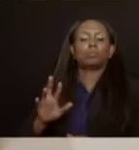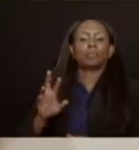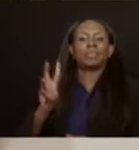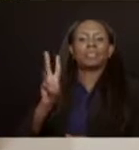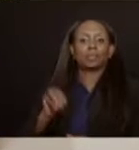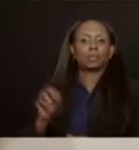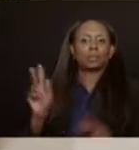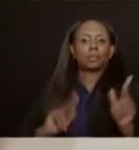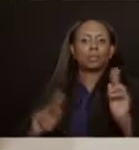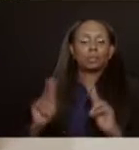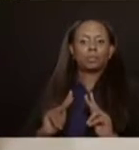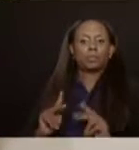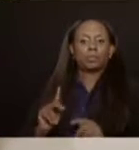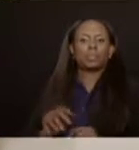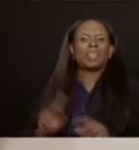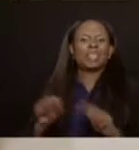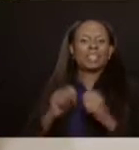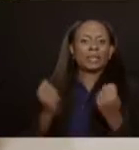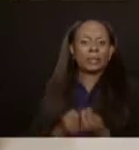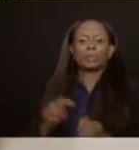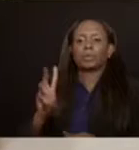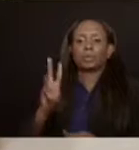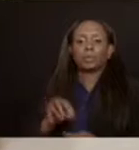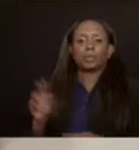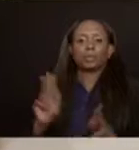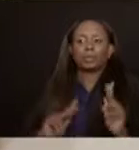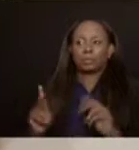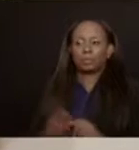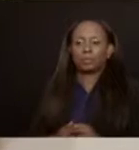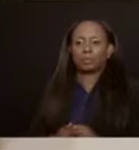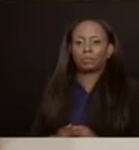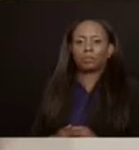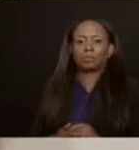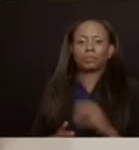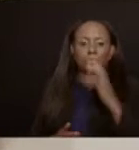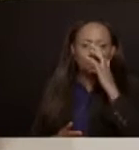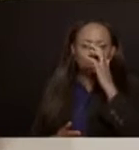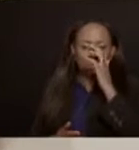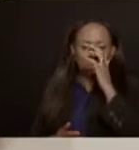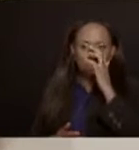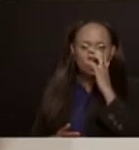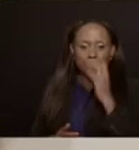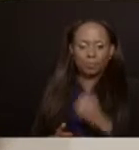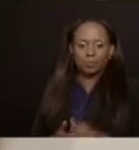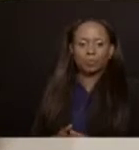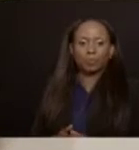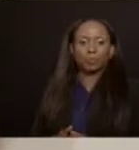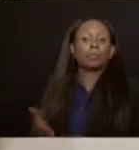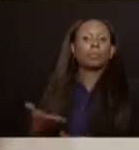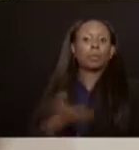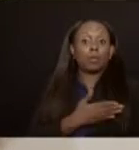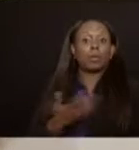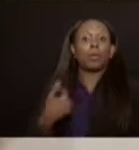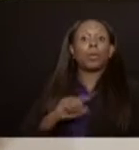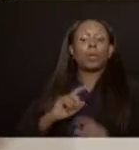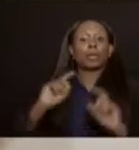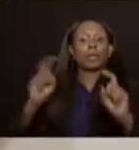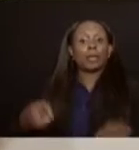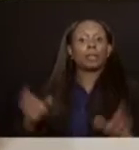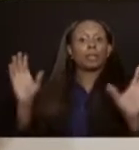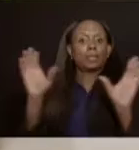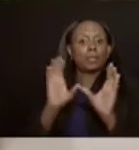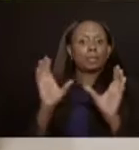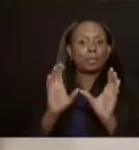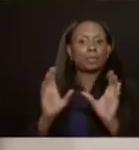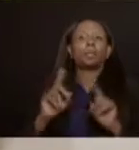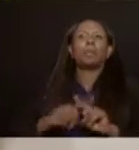with this right now. Initially, certificates were being distributed, but